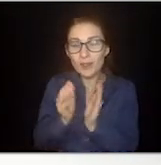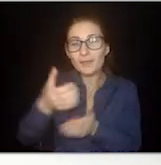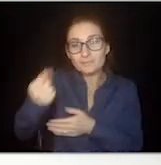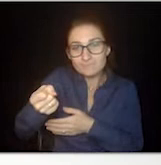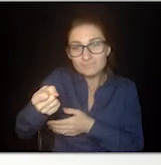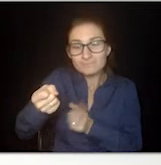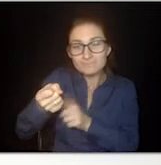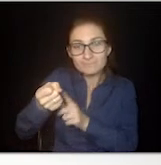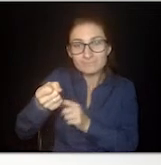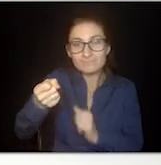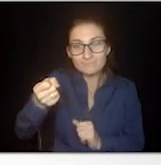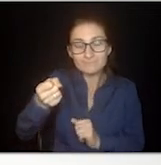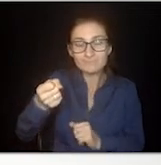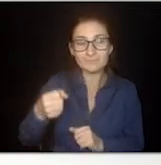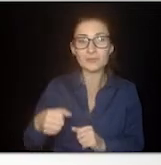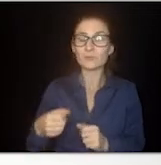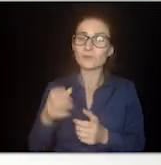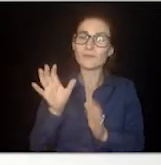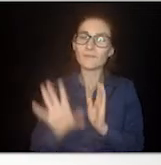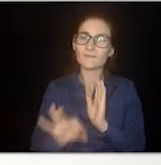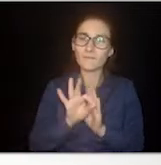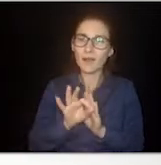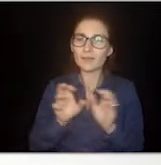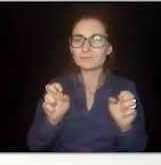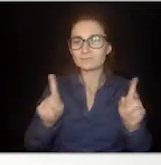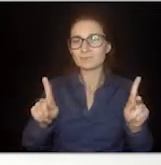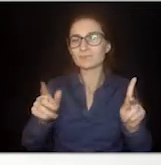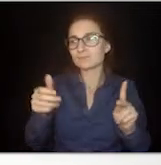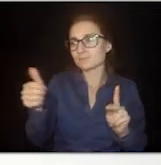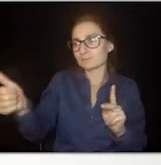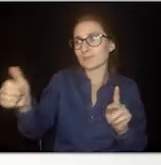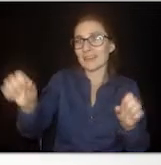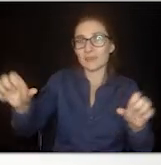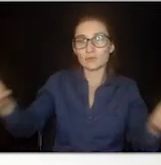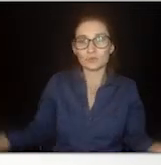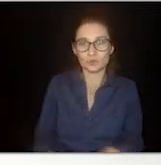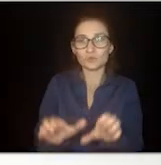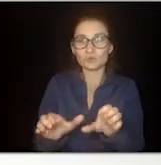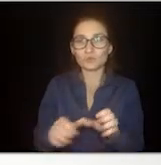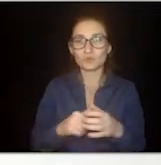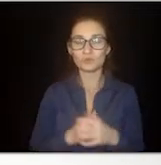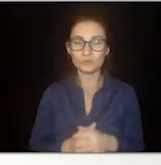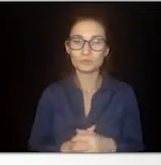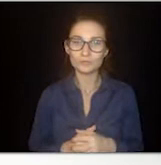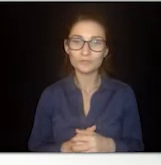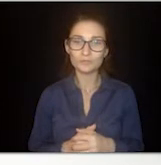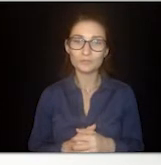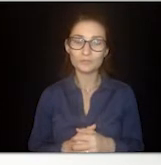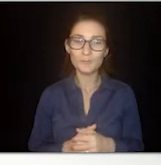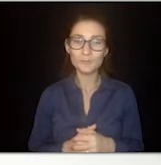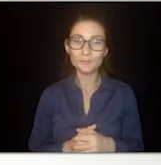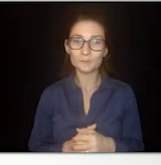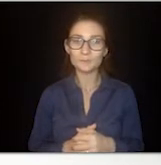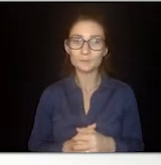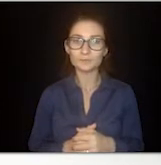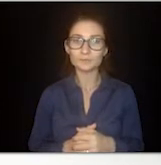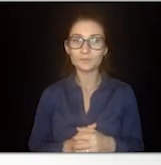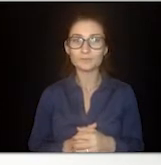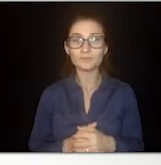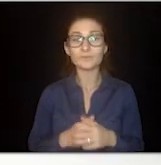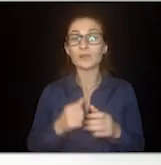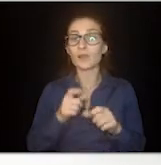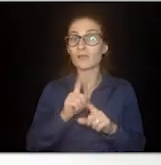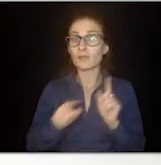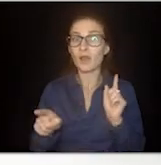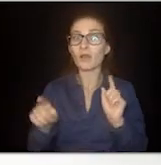needs of the child. So find the parts of the routine that they can do and then continue to build on it. But